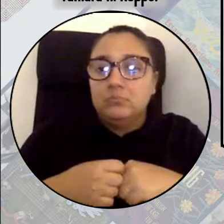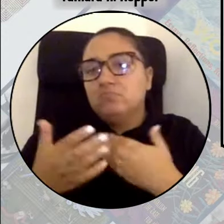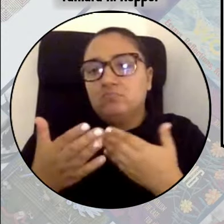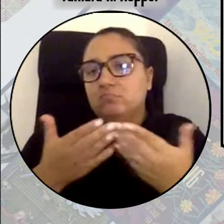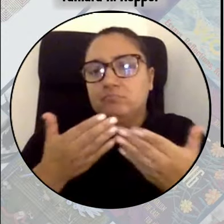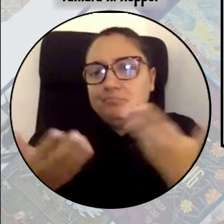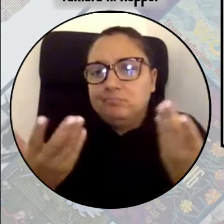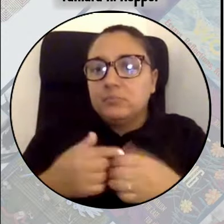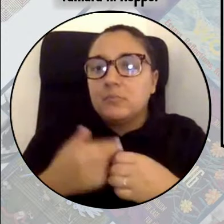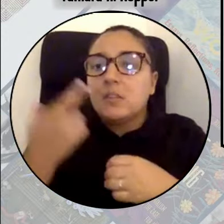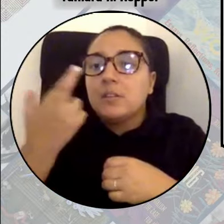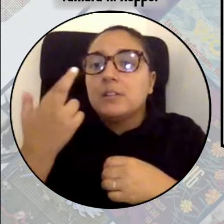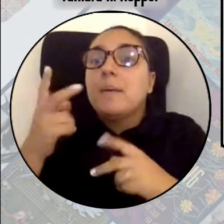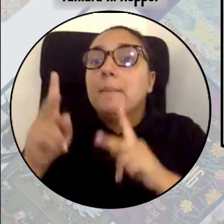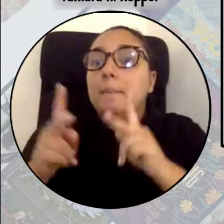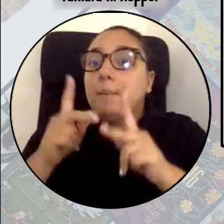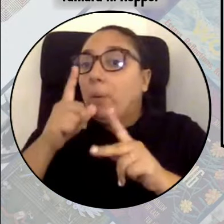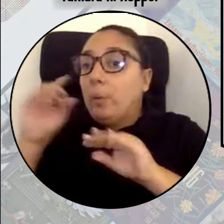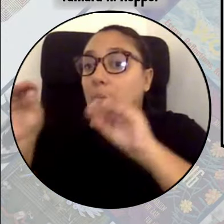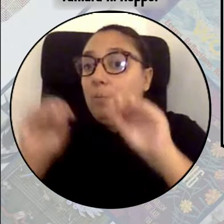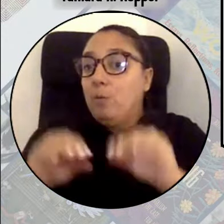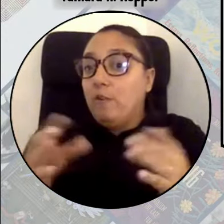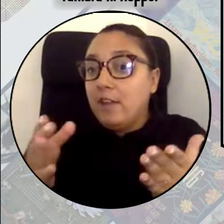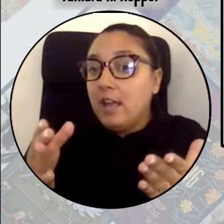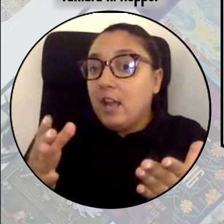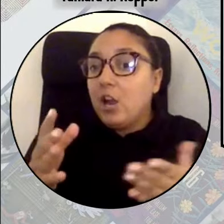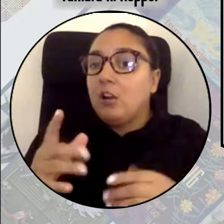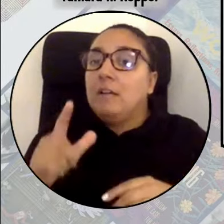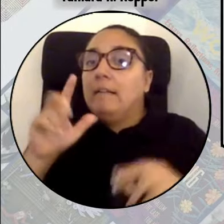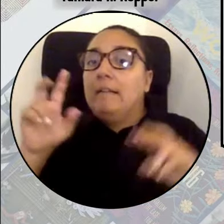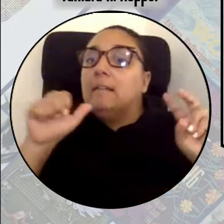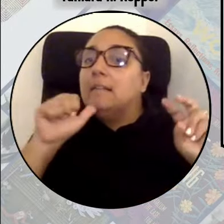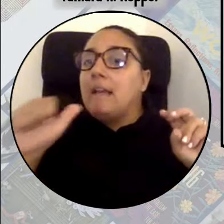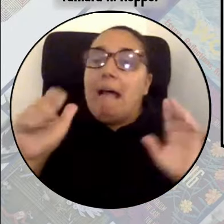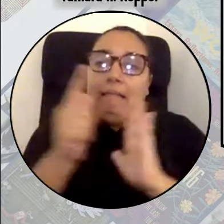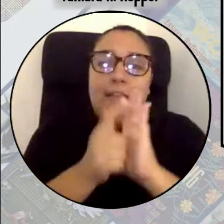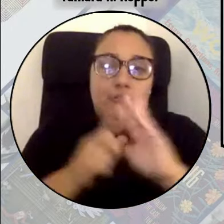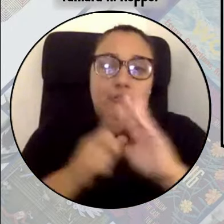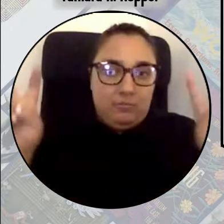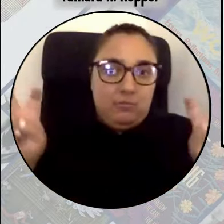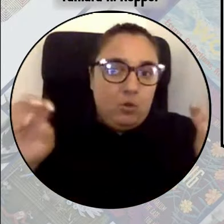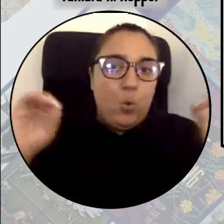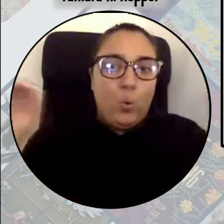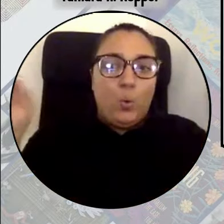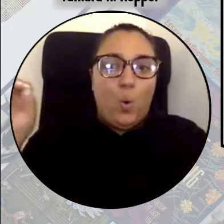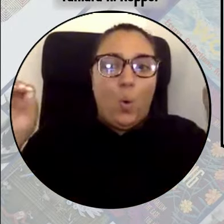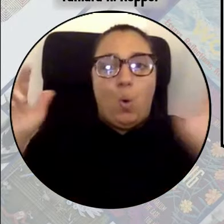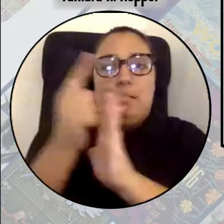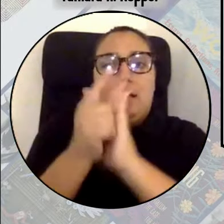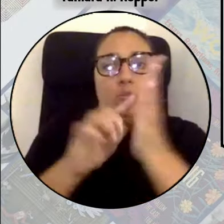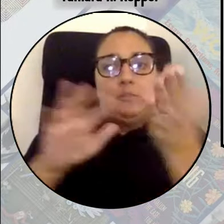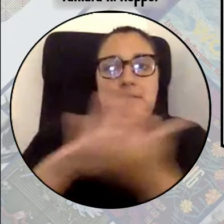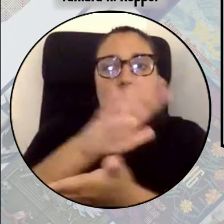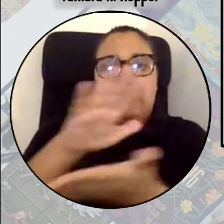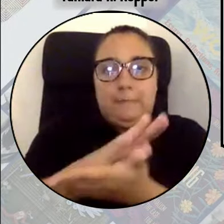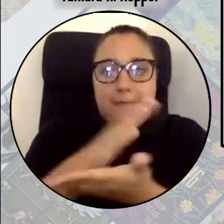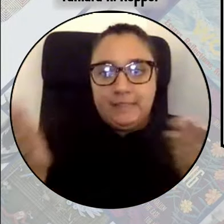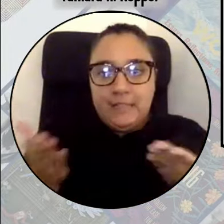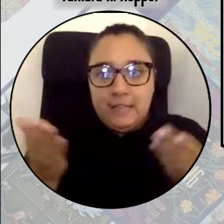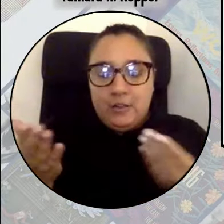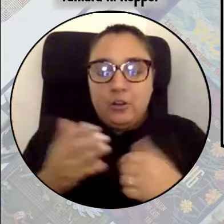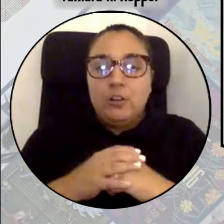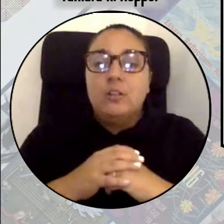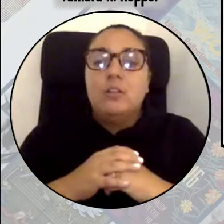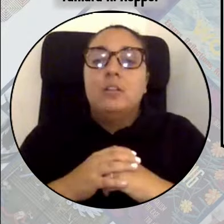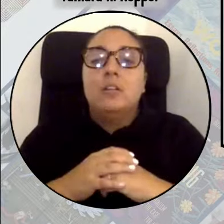the undocumented people in the United States, people who don't have the legal documents to be here, right, are sometimes coming